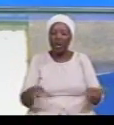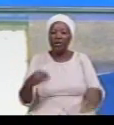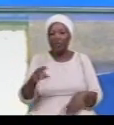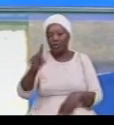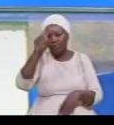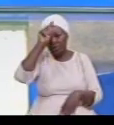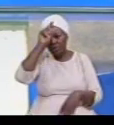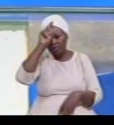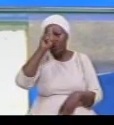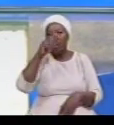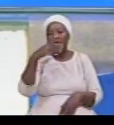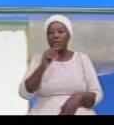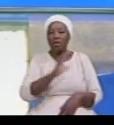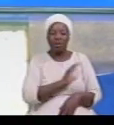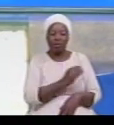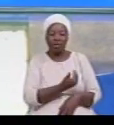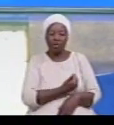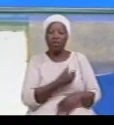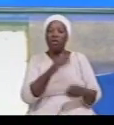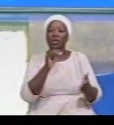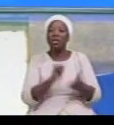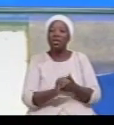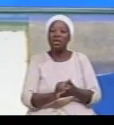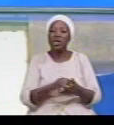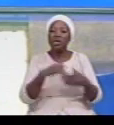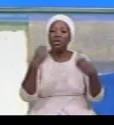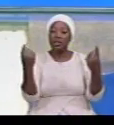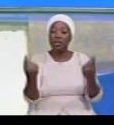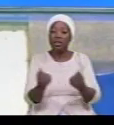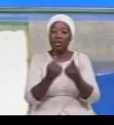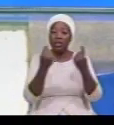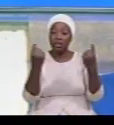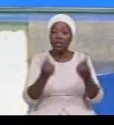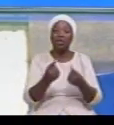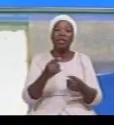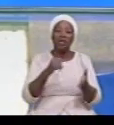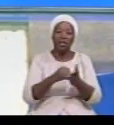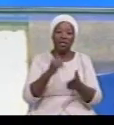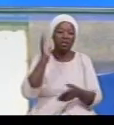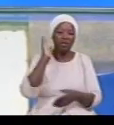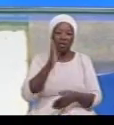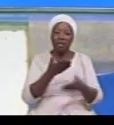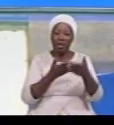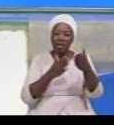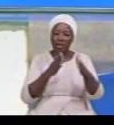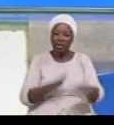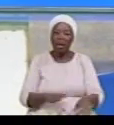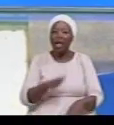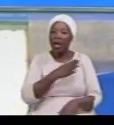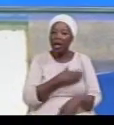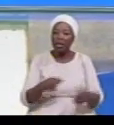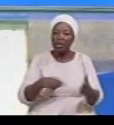The soul that sinneth, it shall die, and this is the